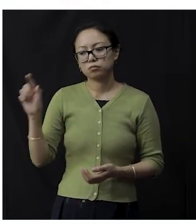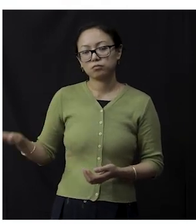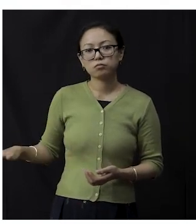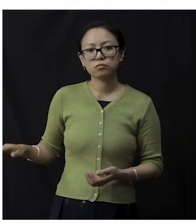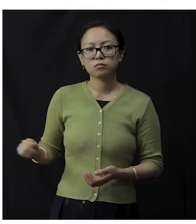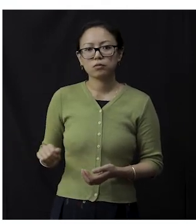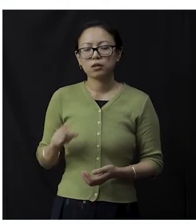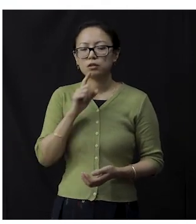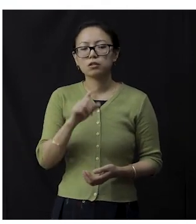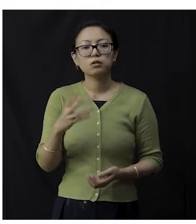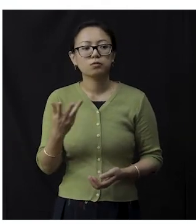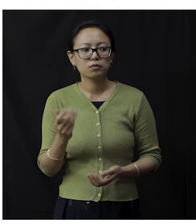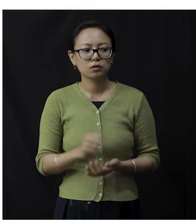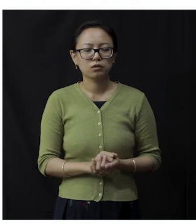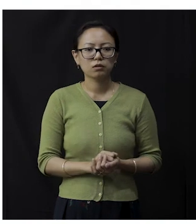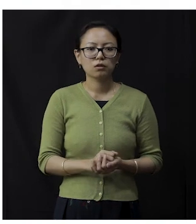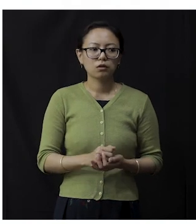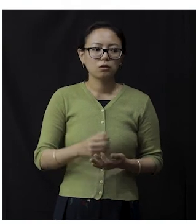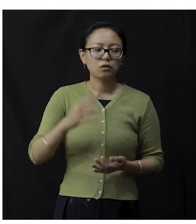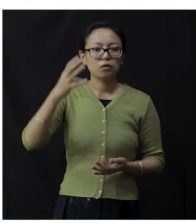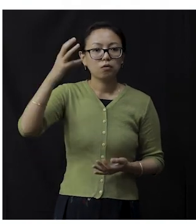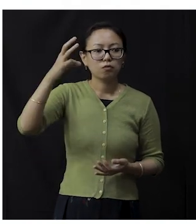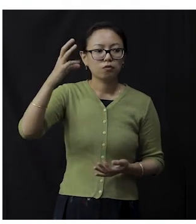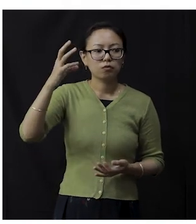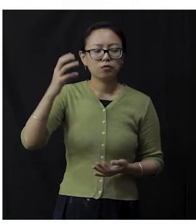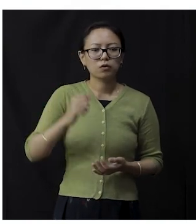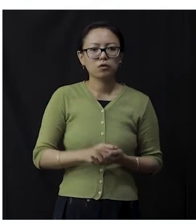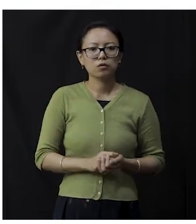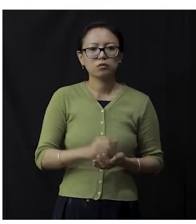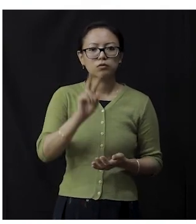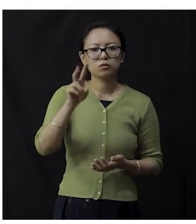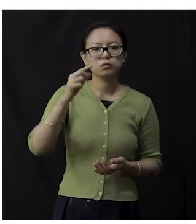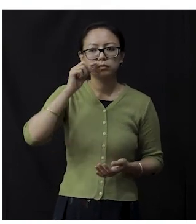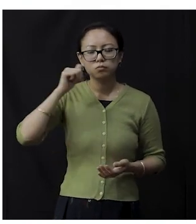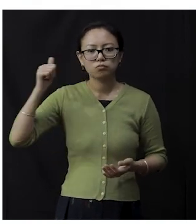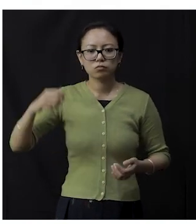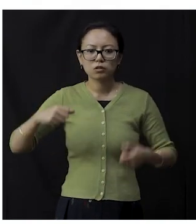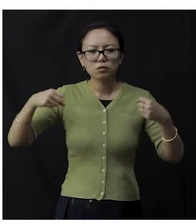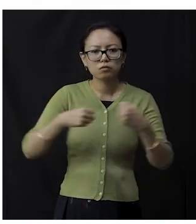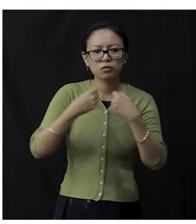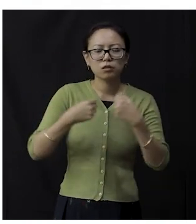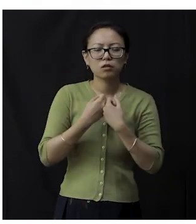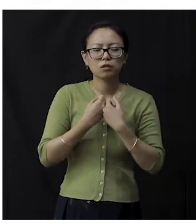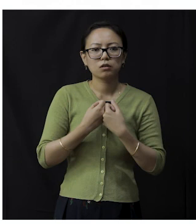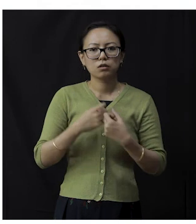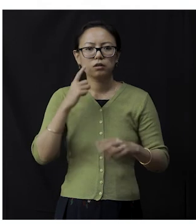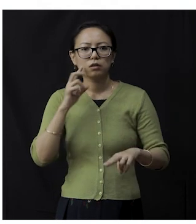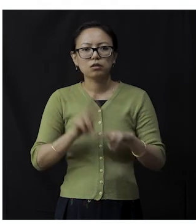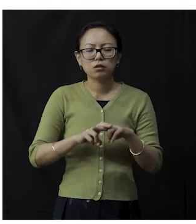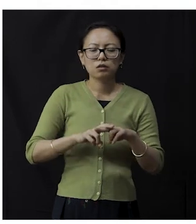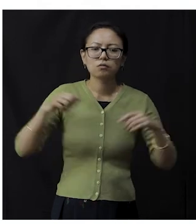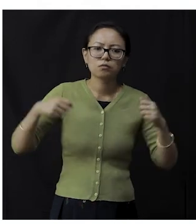me. And then there are two men, I think, who are fighting. So if there is a fight,